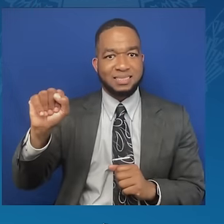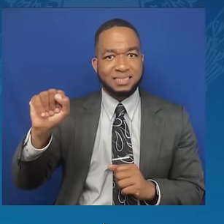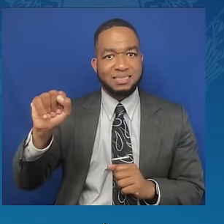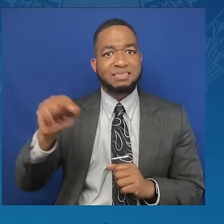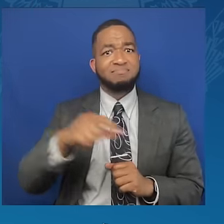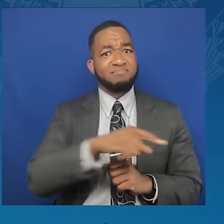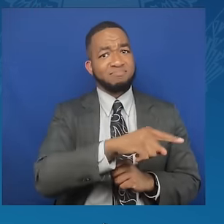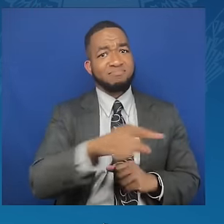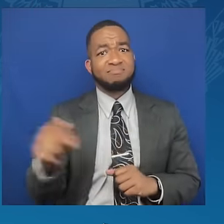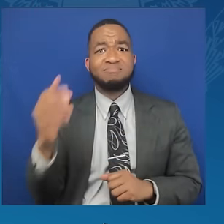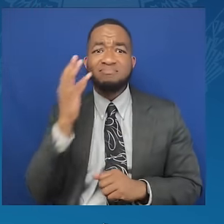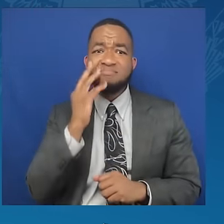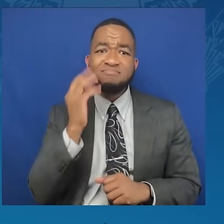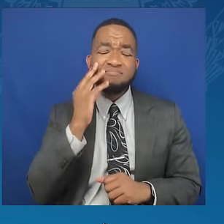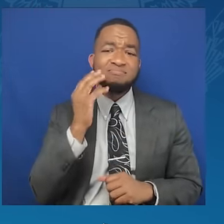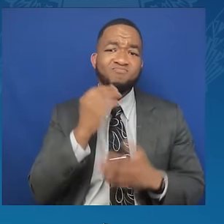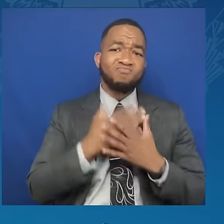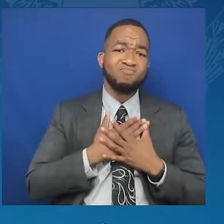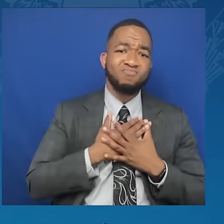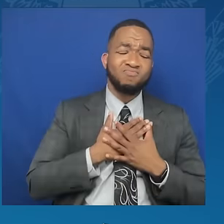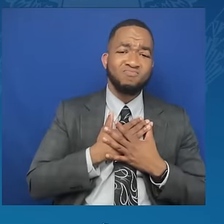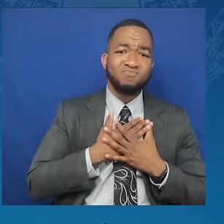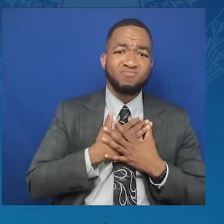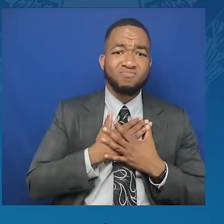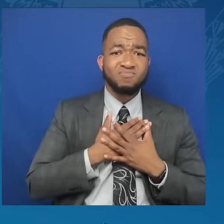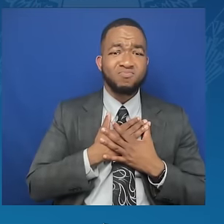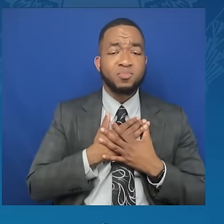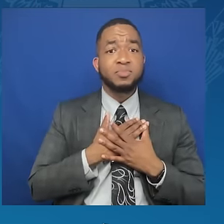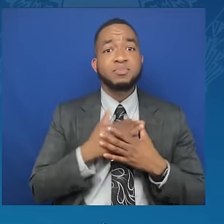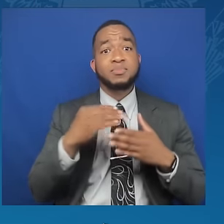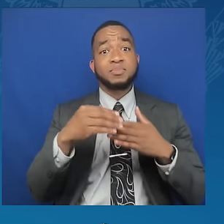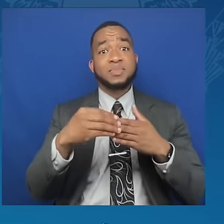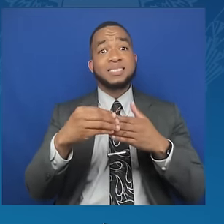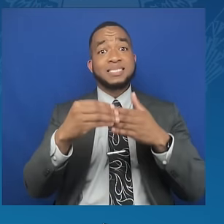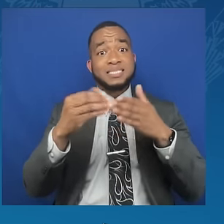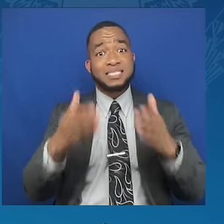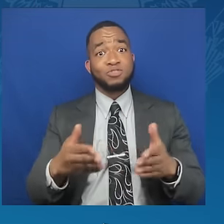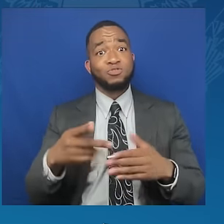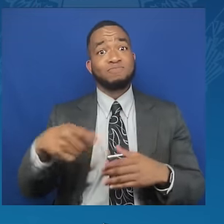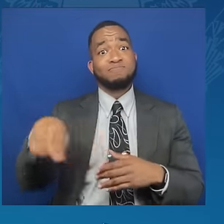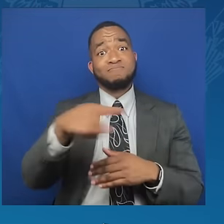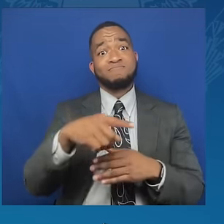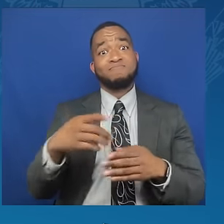have intentionally closed polling places near college campuses